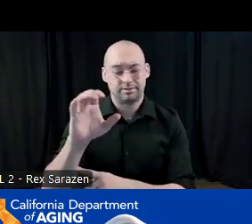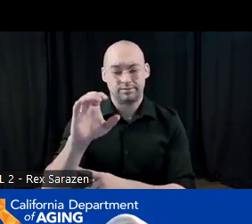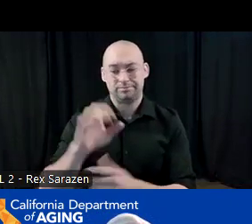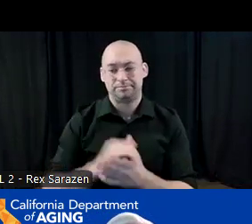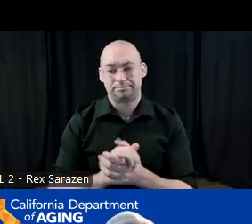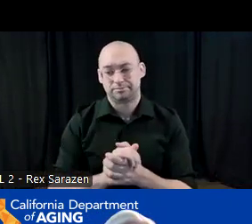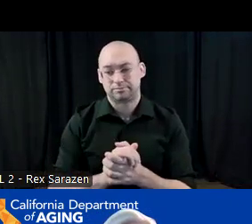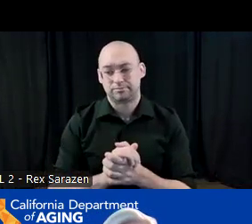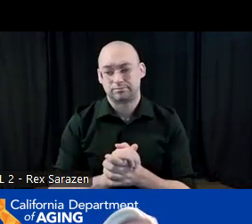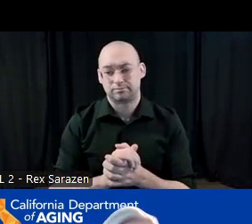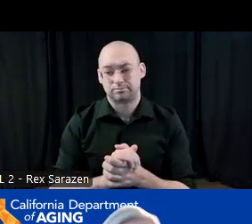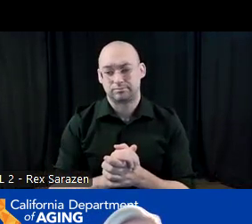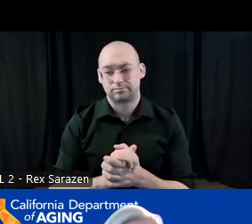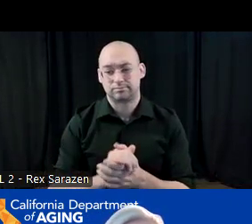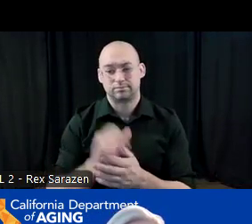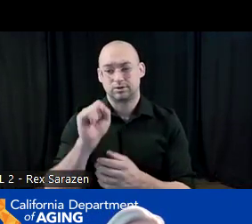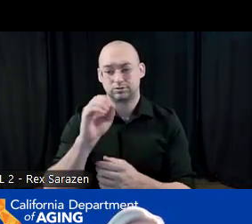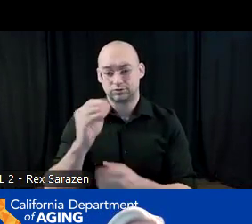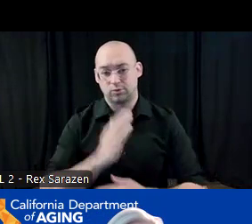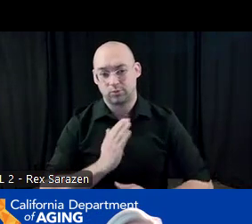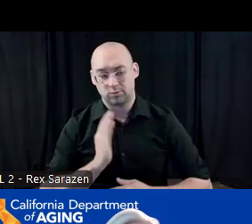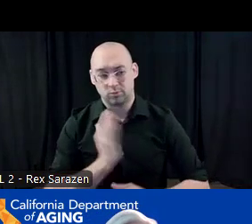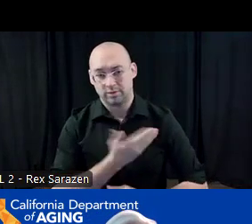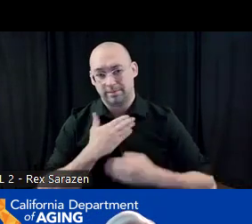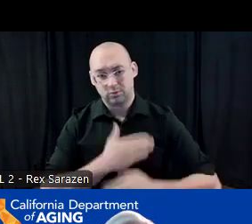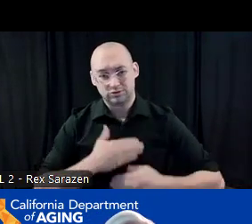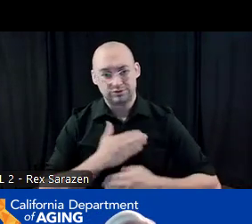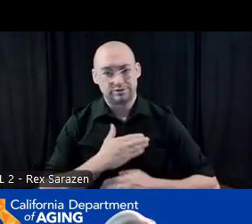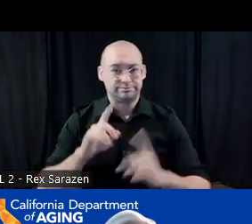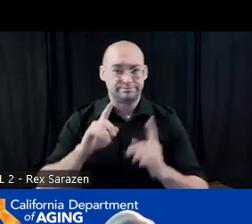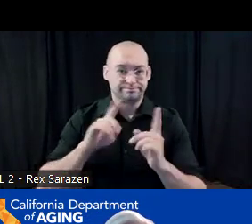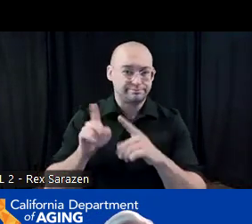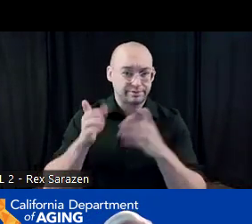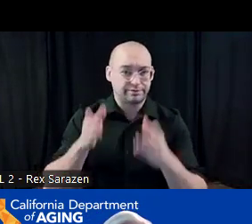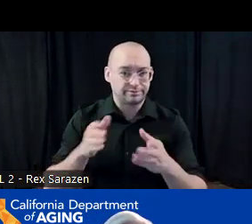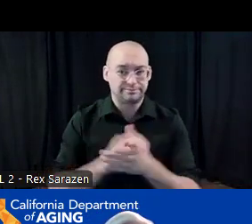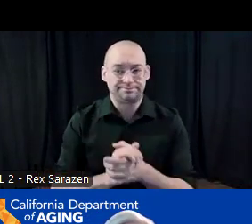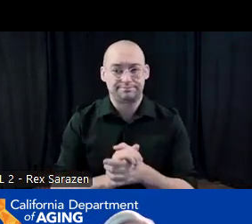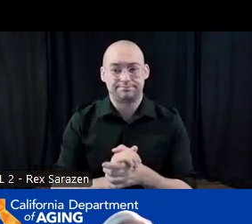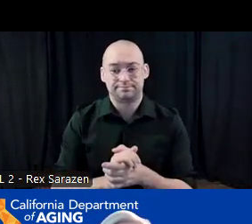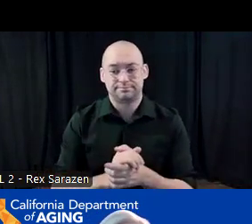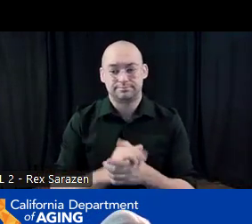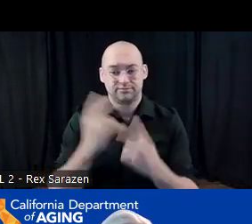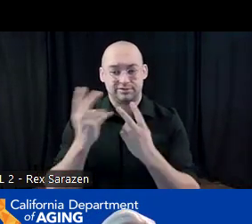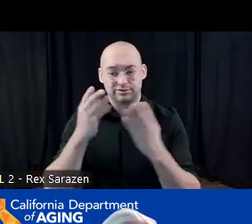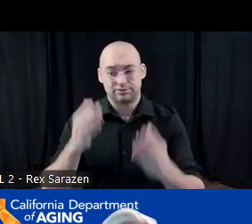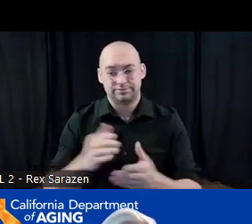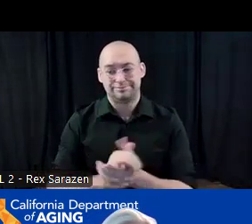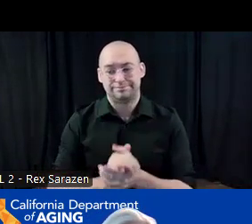DACLAC. So we appreciate all our attendees as they're logging on and getting settled.